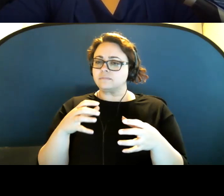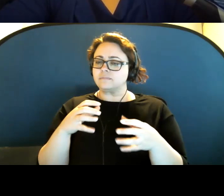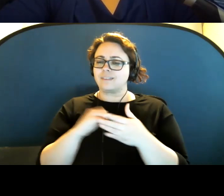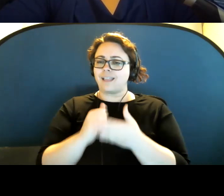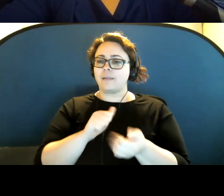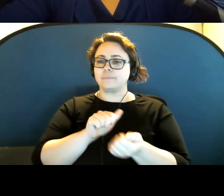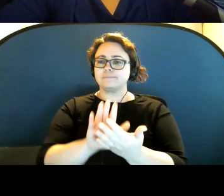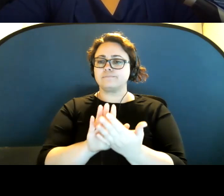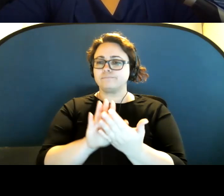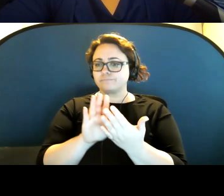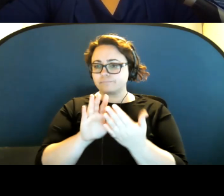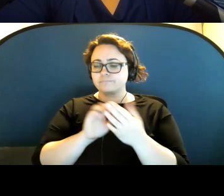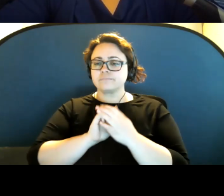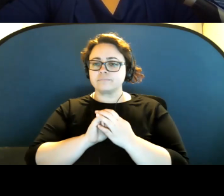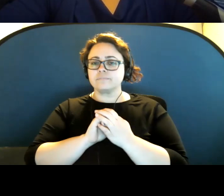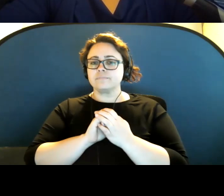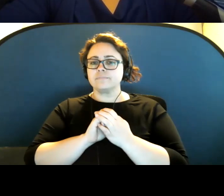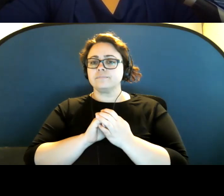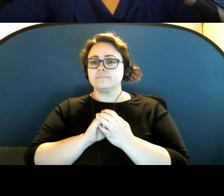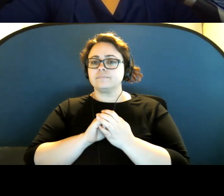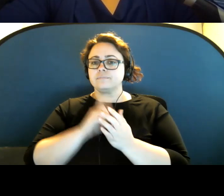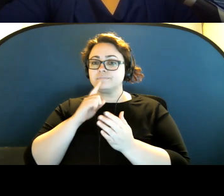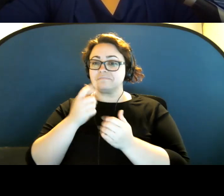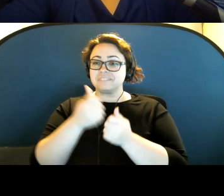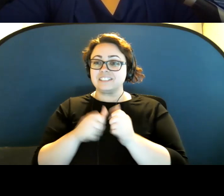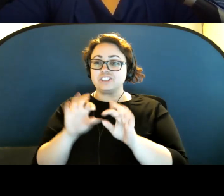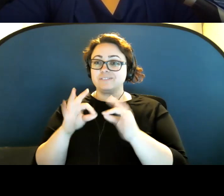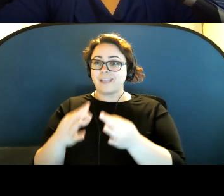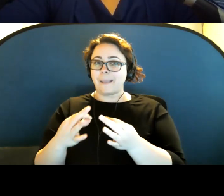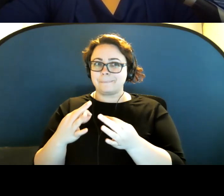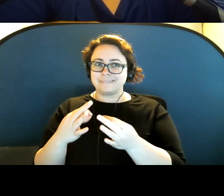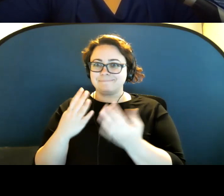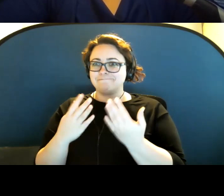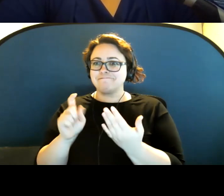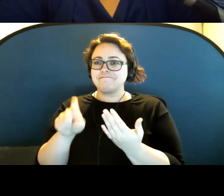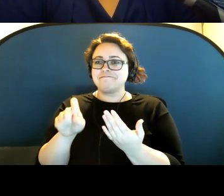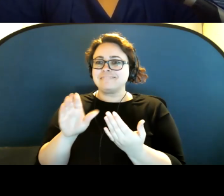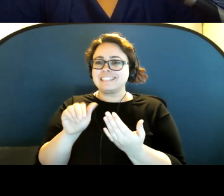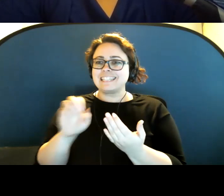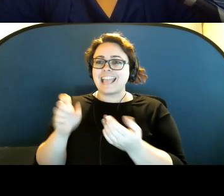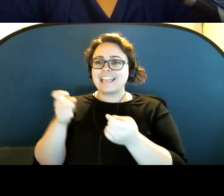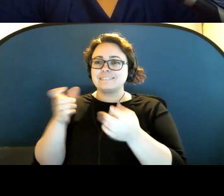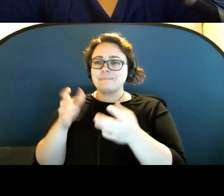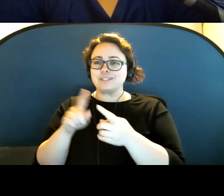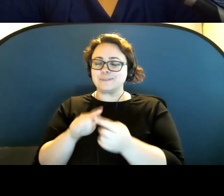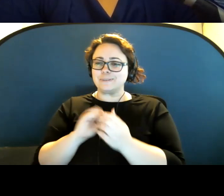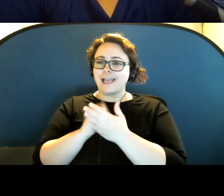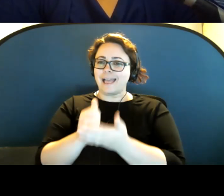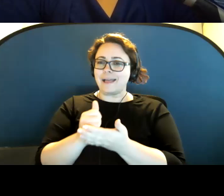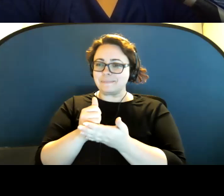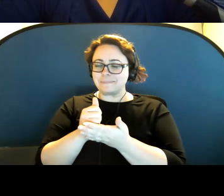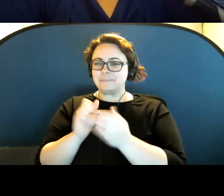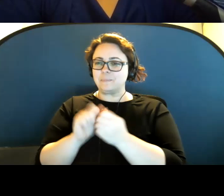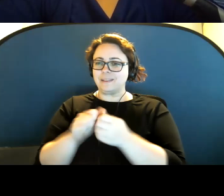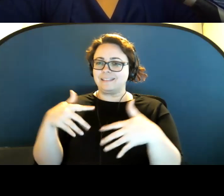So it's almost as if each of those families needs a case manager to address that.